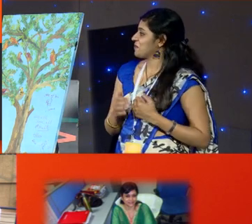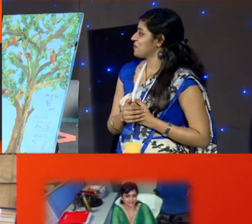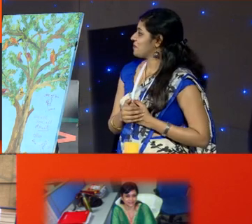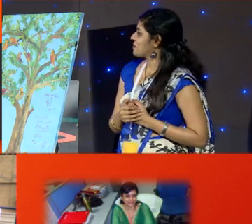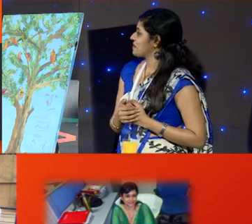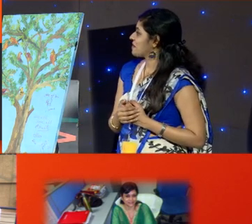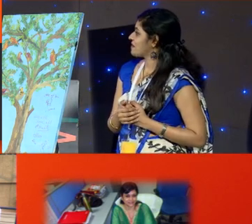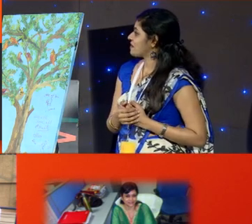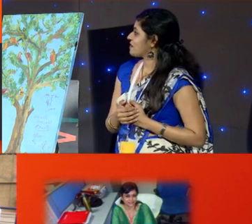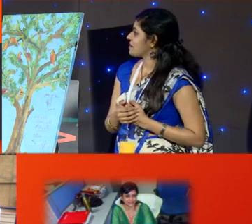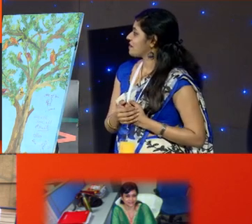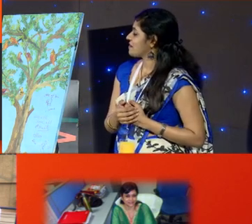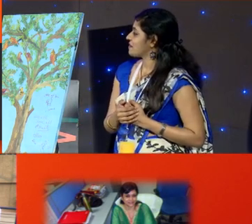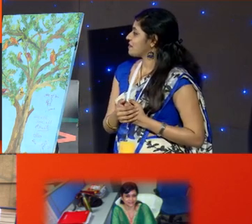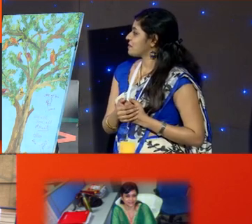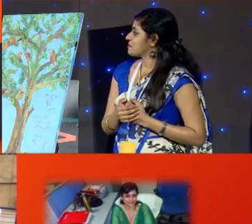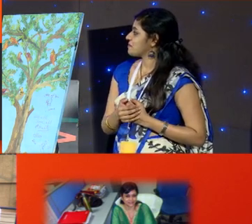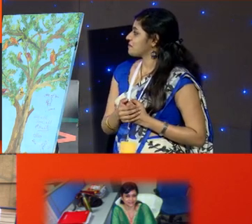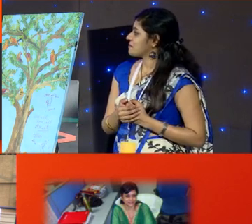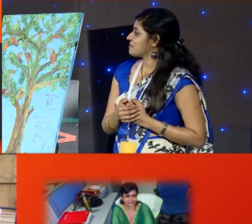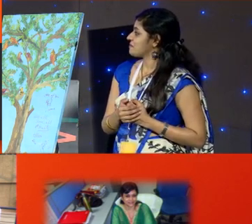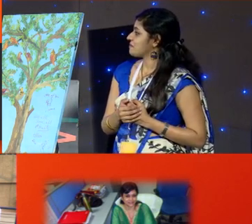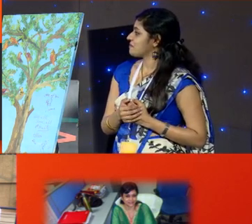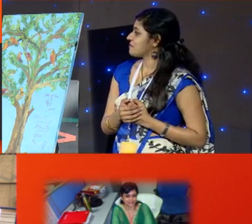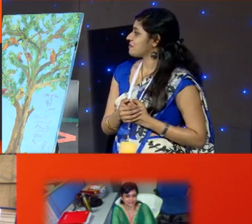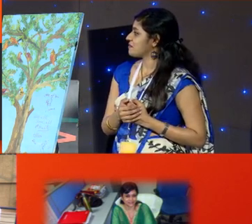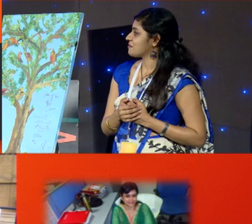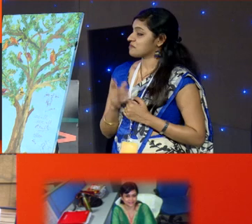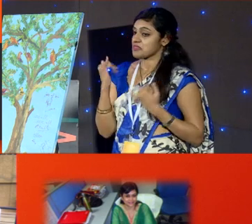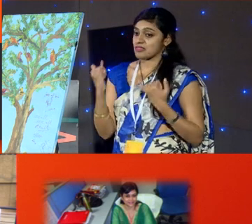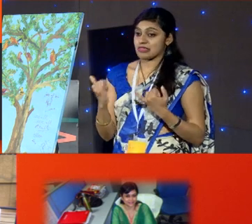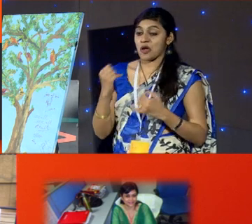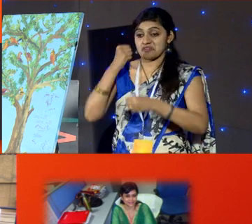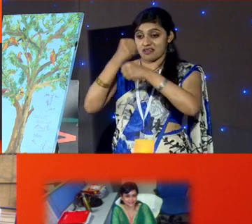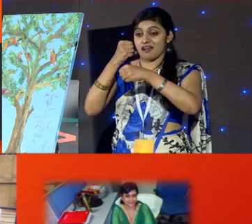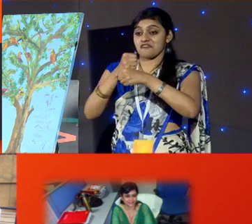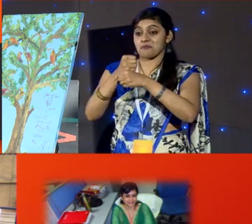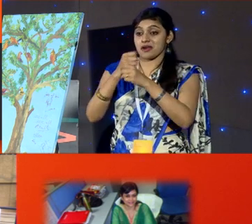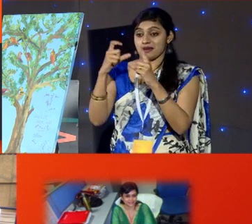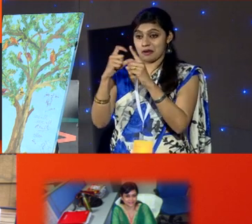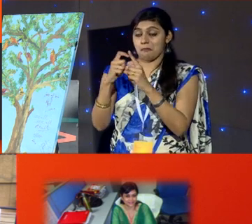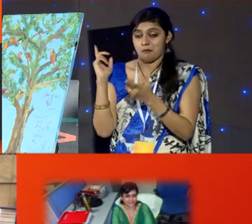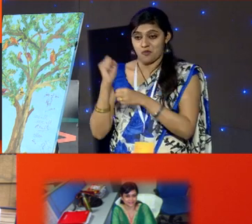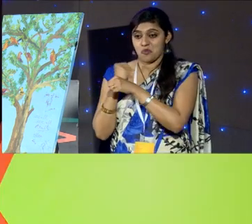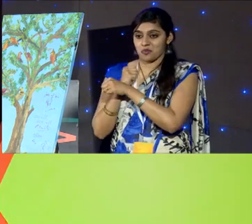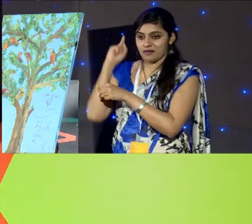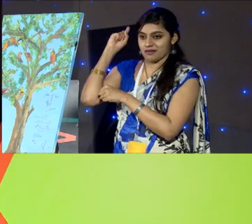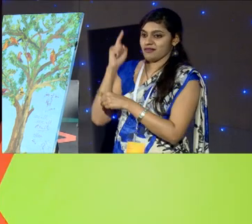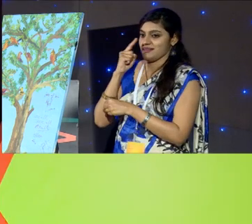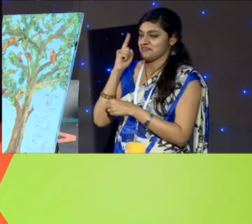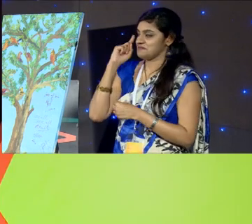taken up as deputy director education by the Department of Education in East of Delhi. Next, please.